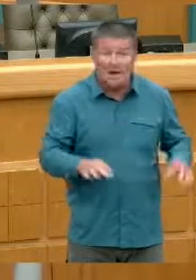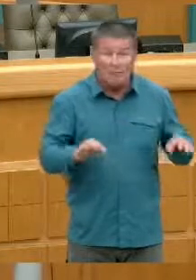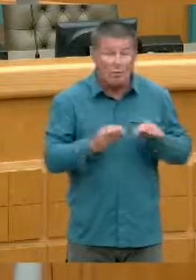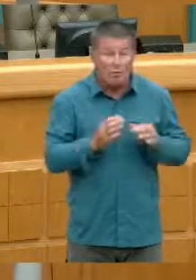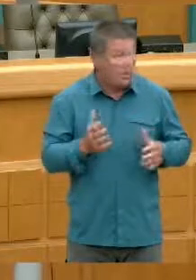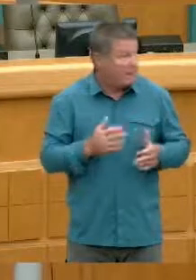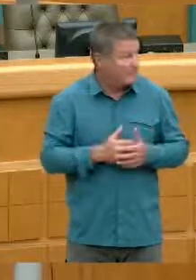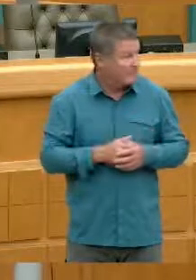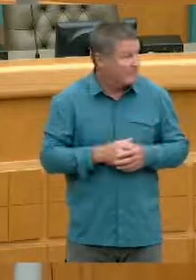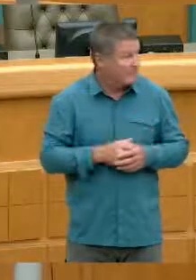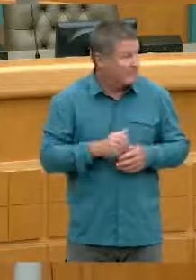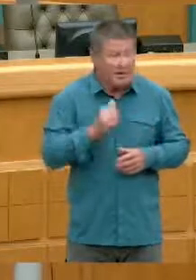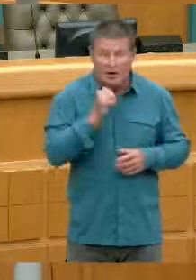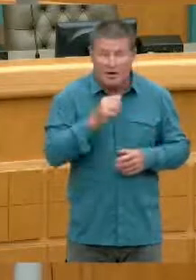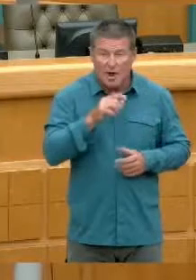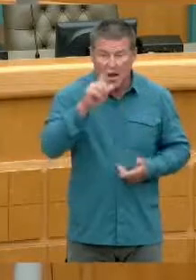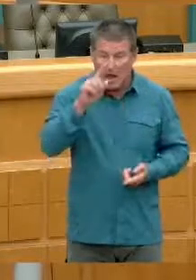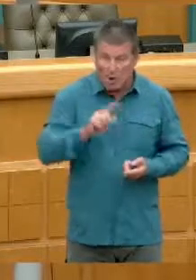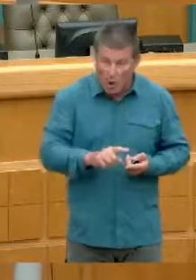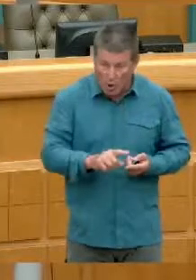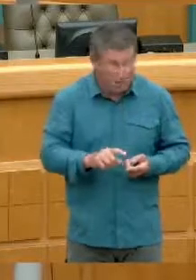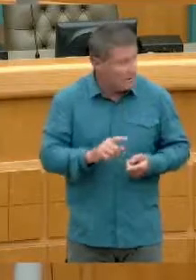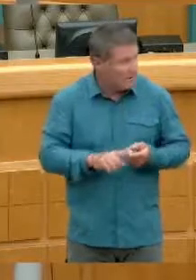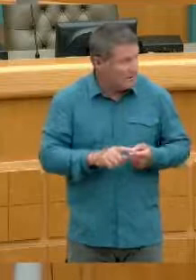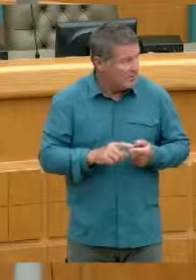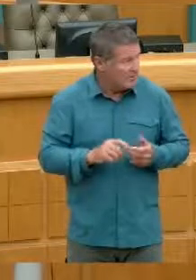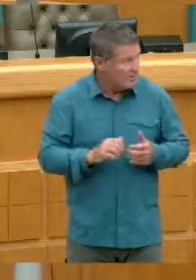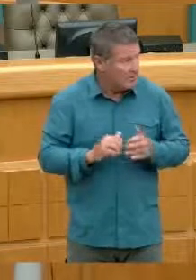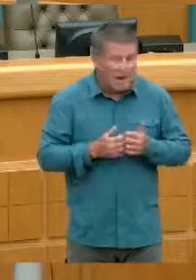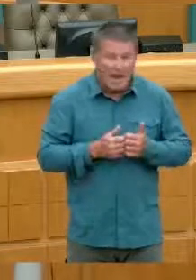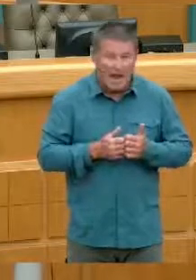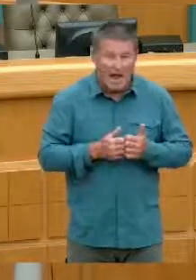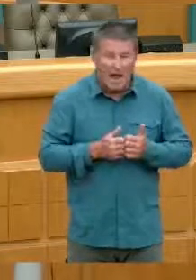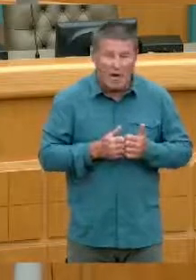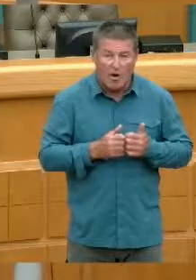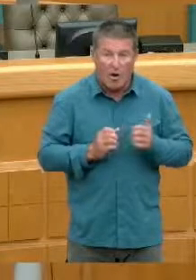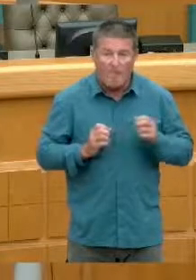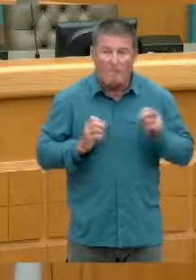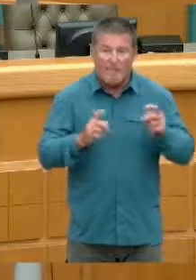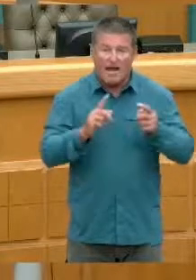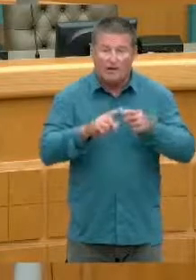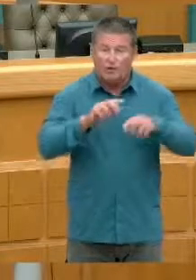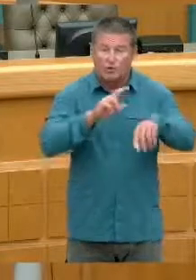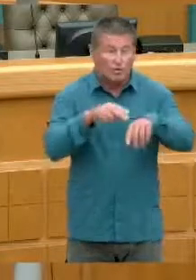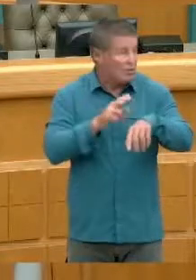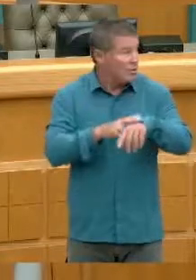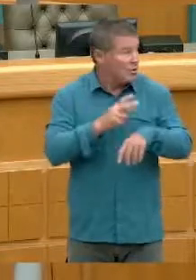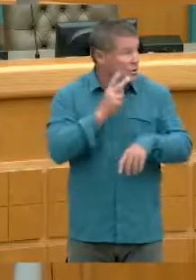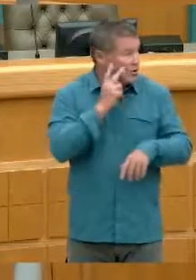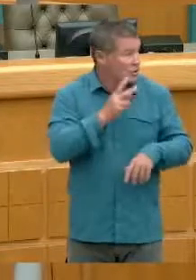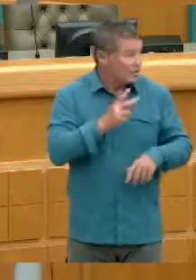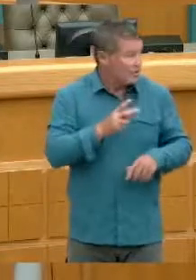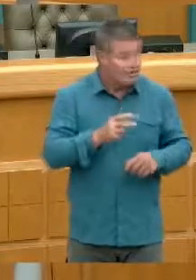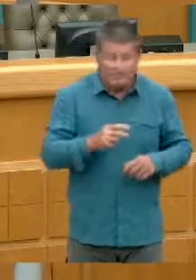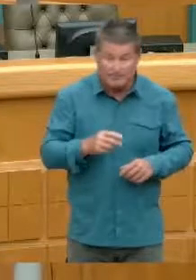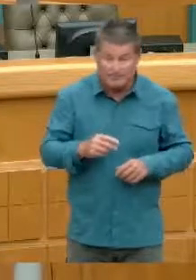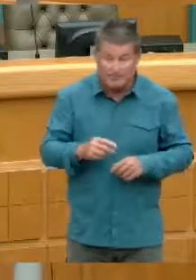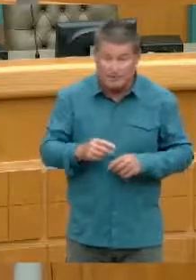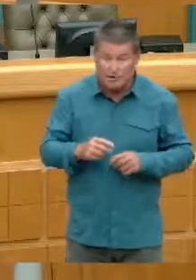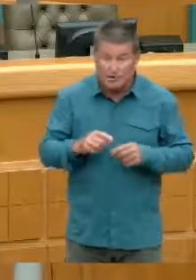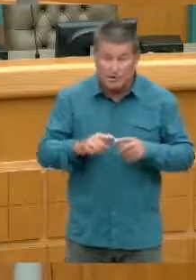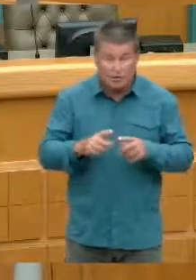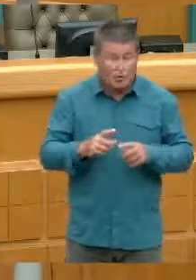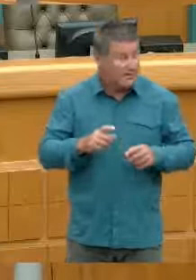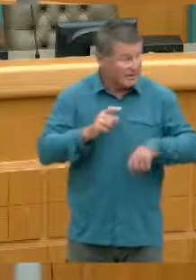here is not really how low it went, but the important thing is how close back to normal are we. And what you can see is that at the height of our